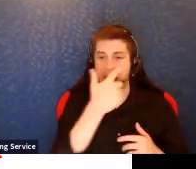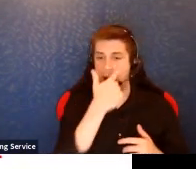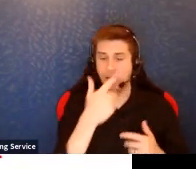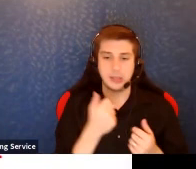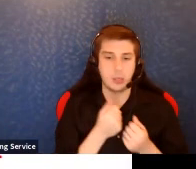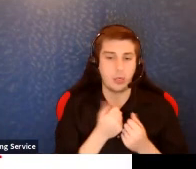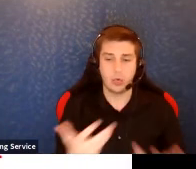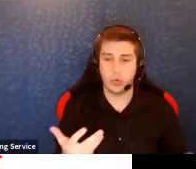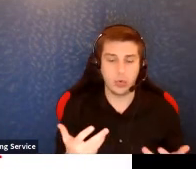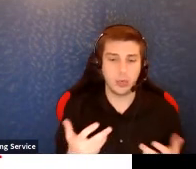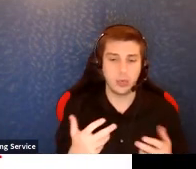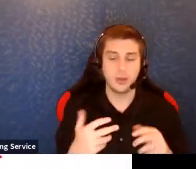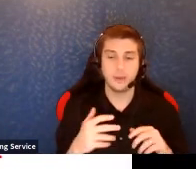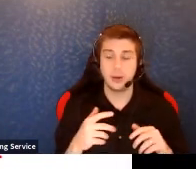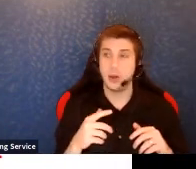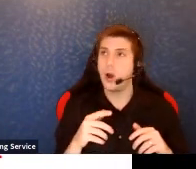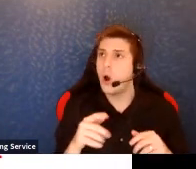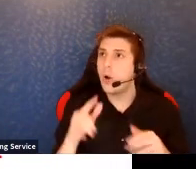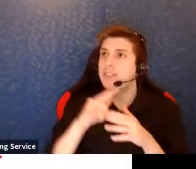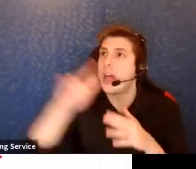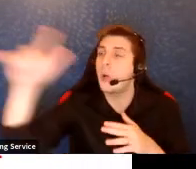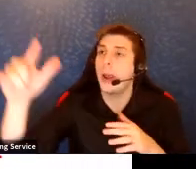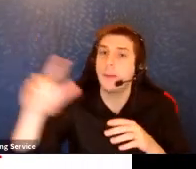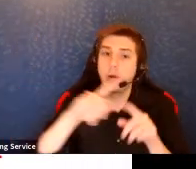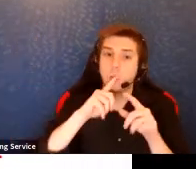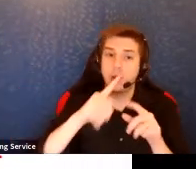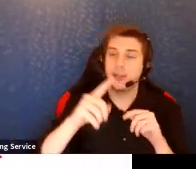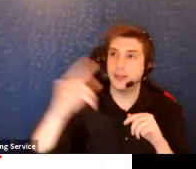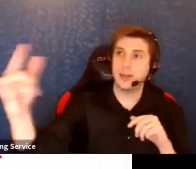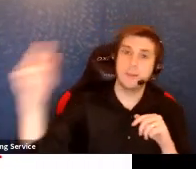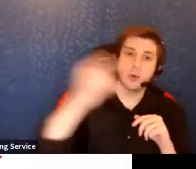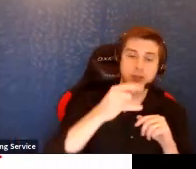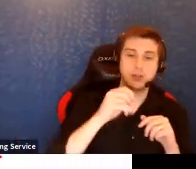might think, uh-oh, it's flying away from us, when actually it's coming towards us, or vice